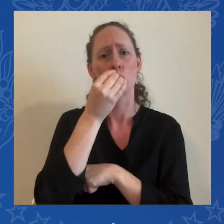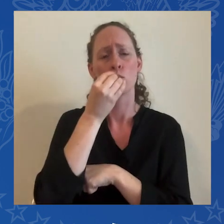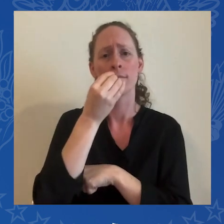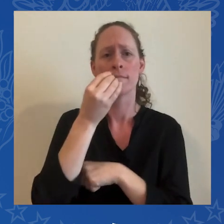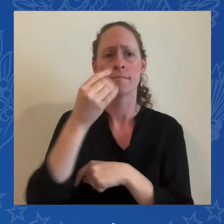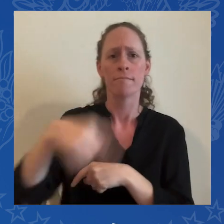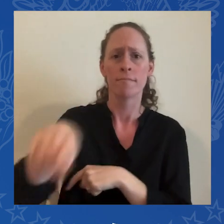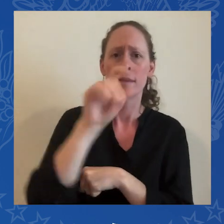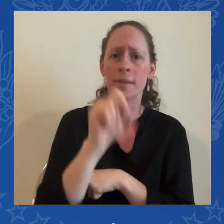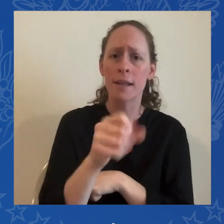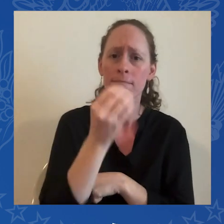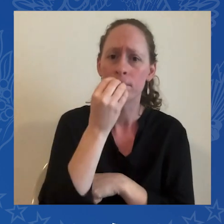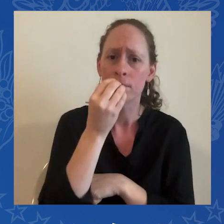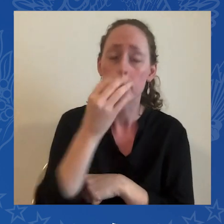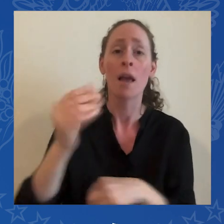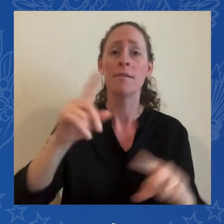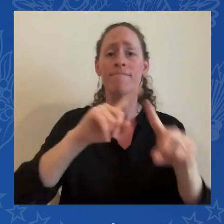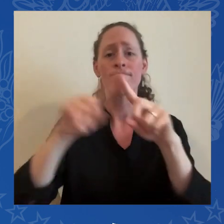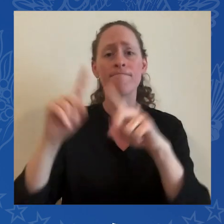women.